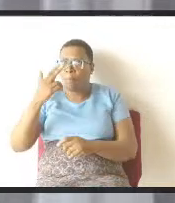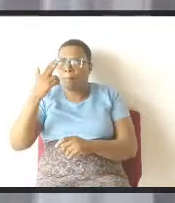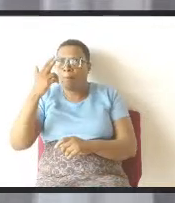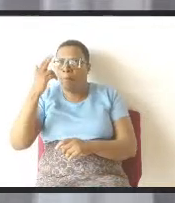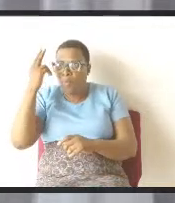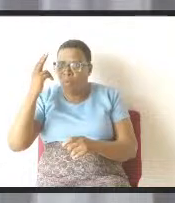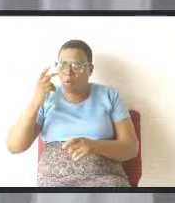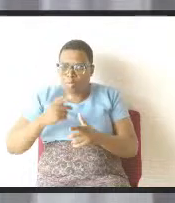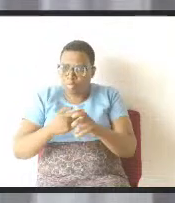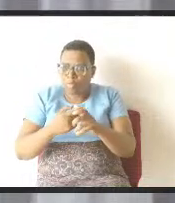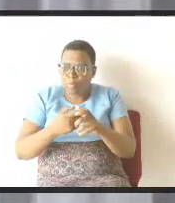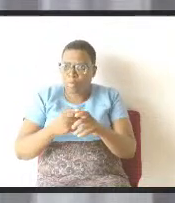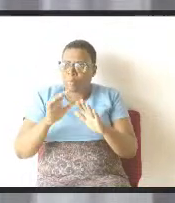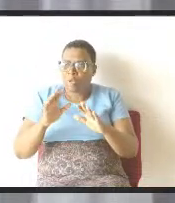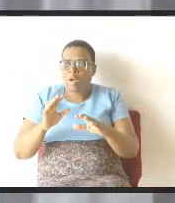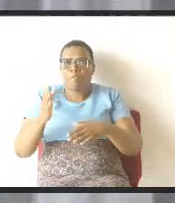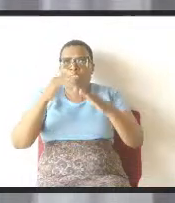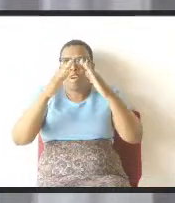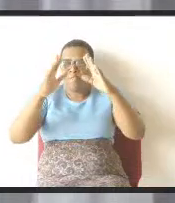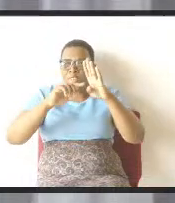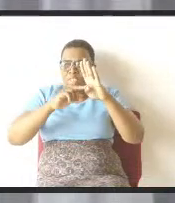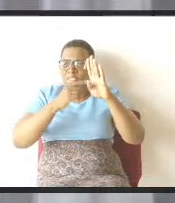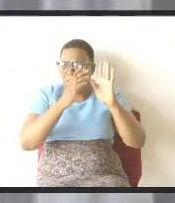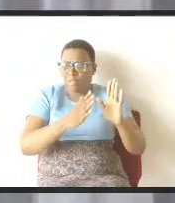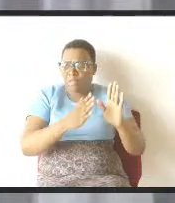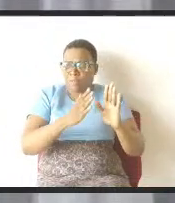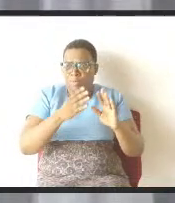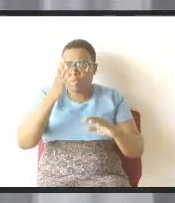of our heavenly starter,